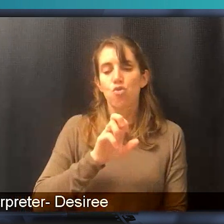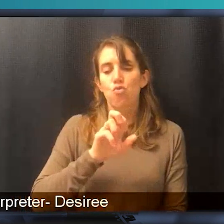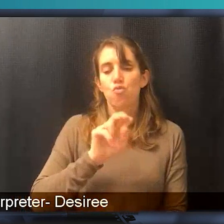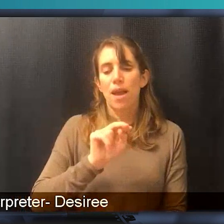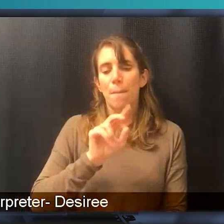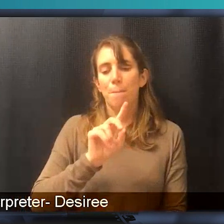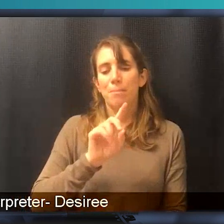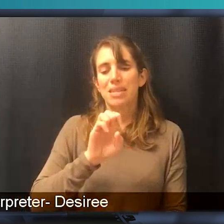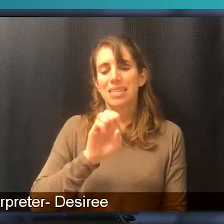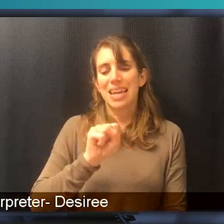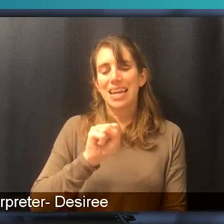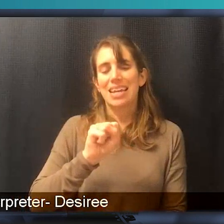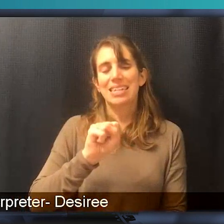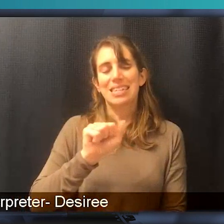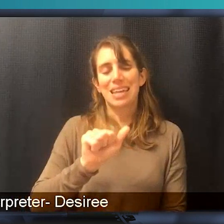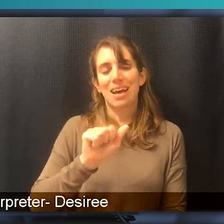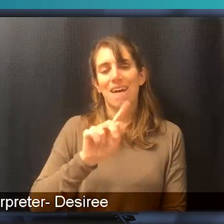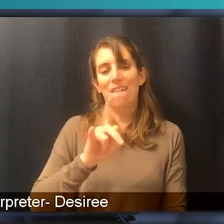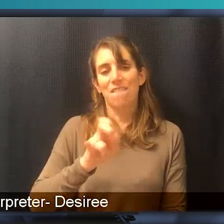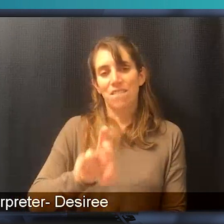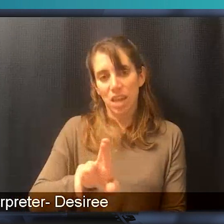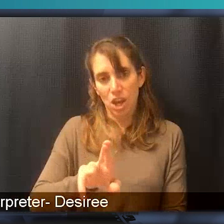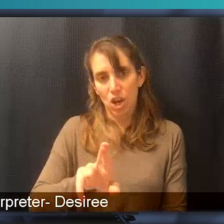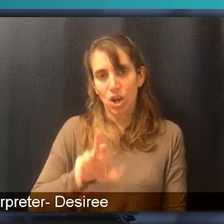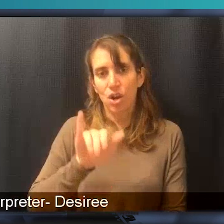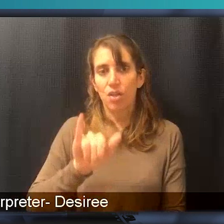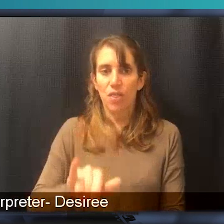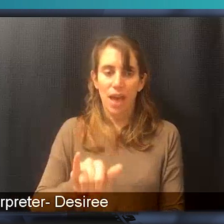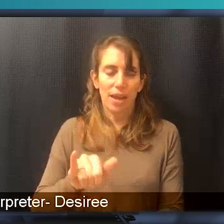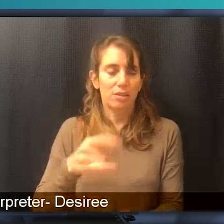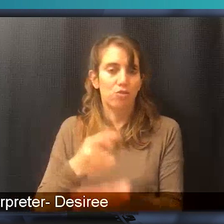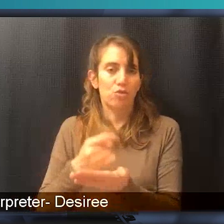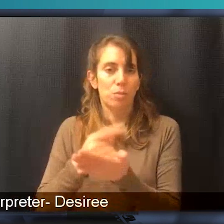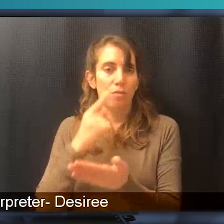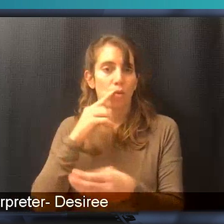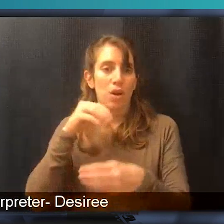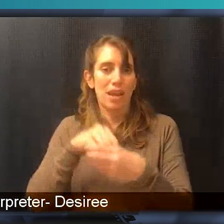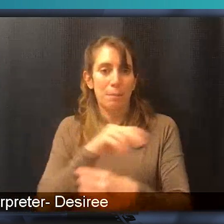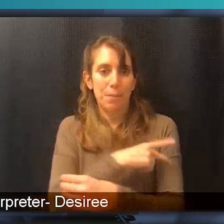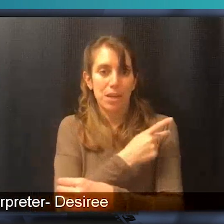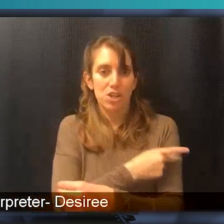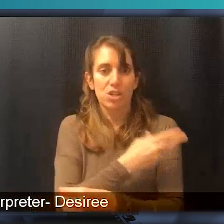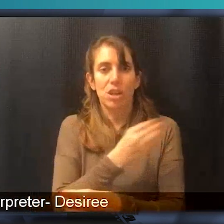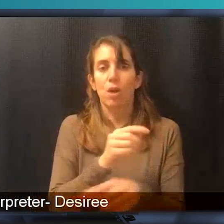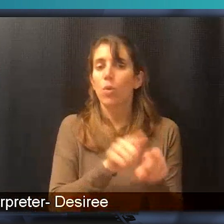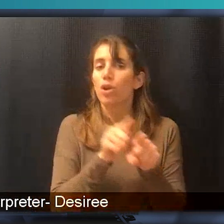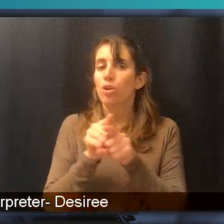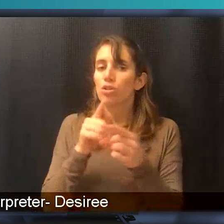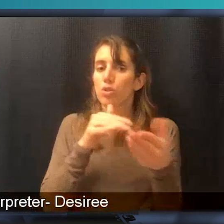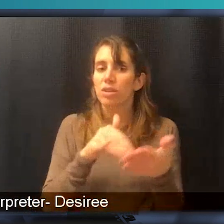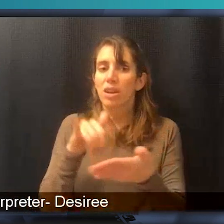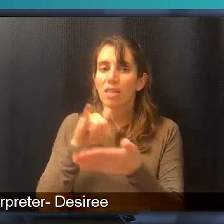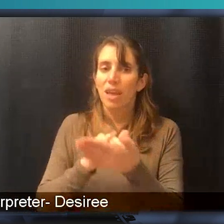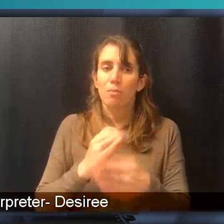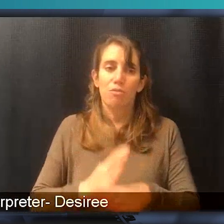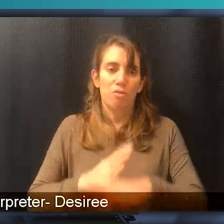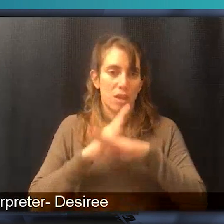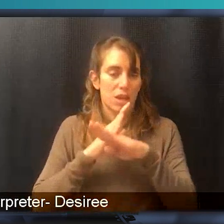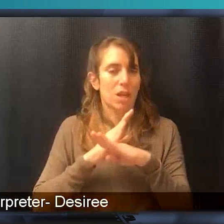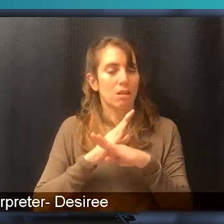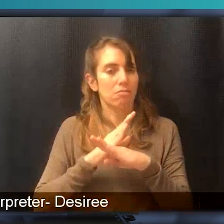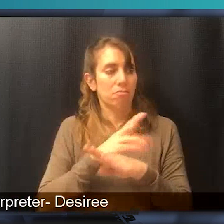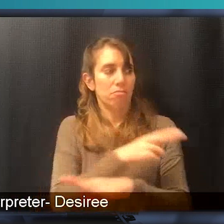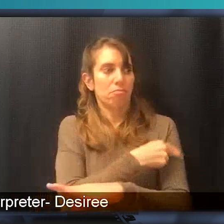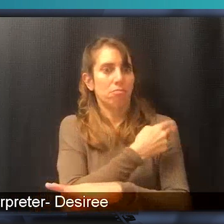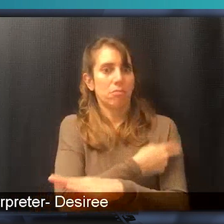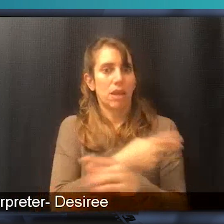has FDA approval for treatment of inpatients, and we also studied here in preventing hospitalization and severe outcomes in